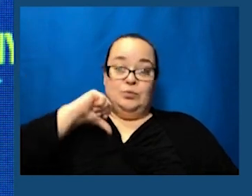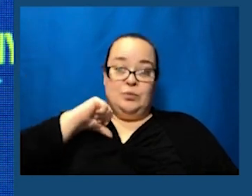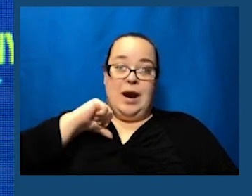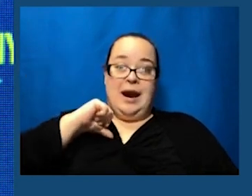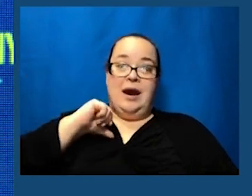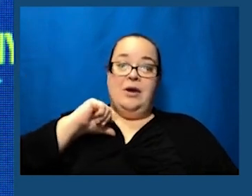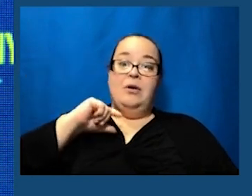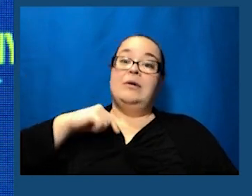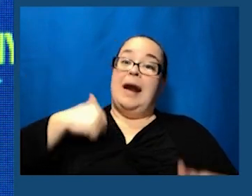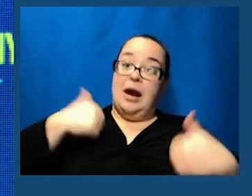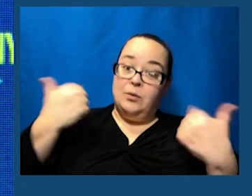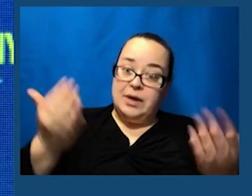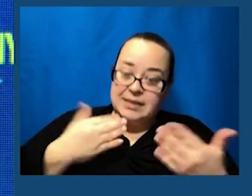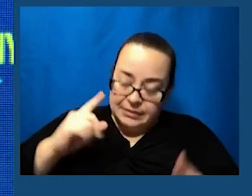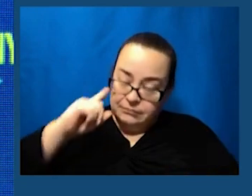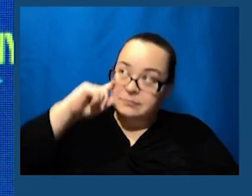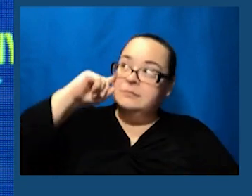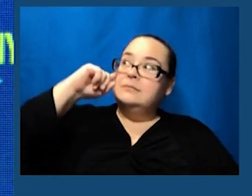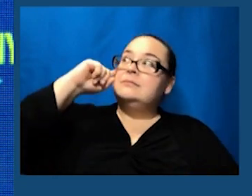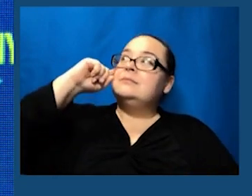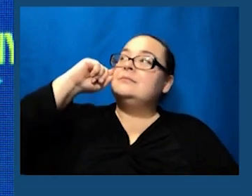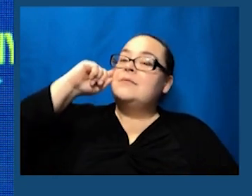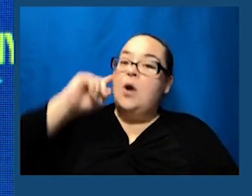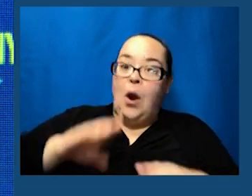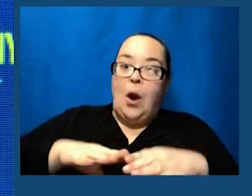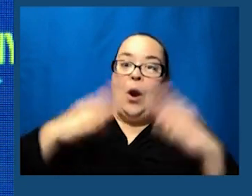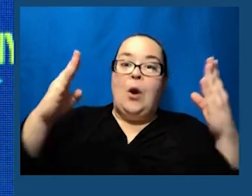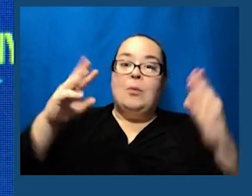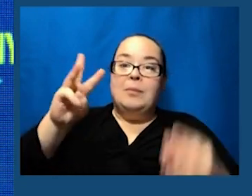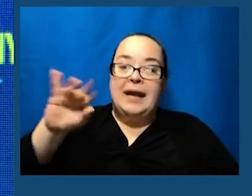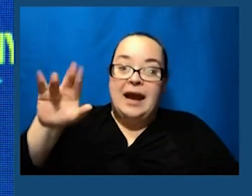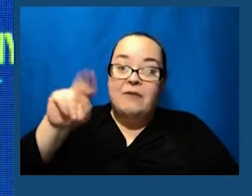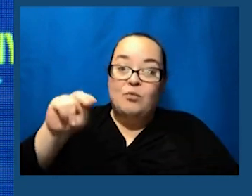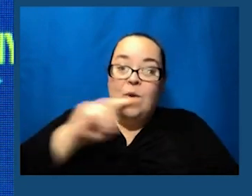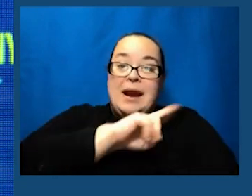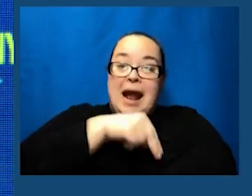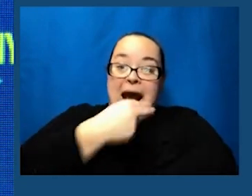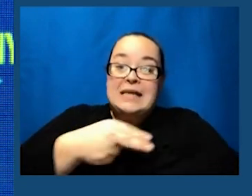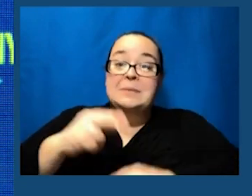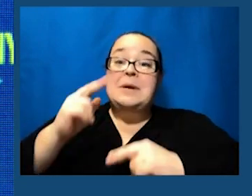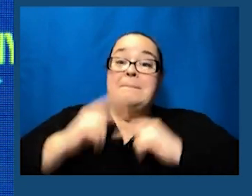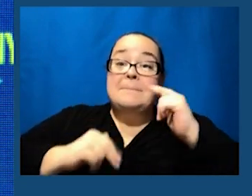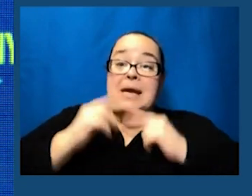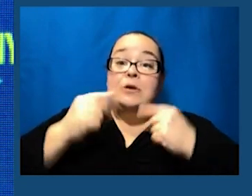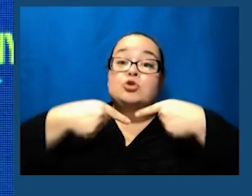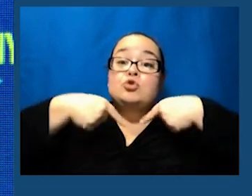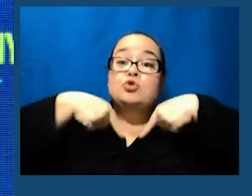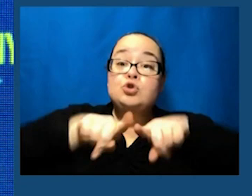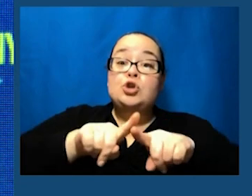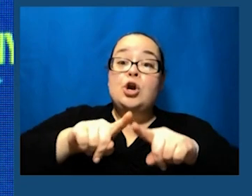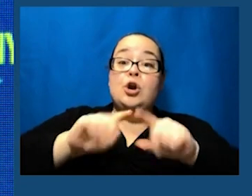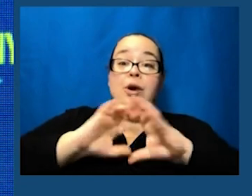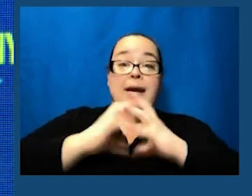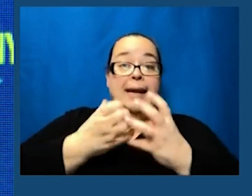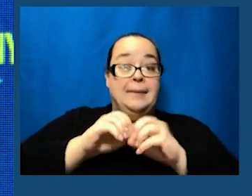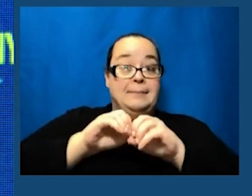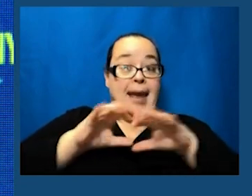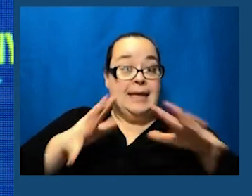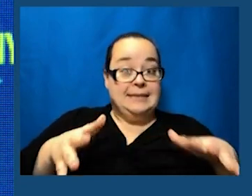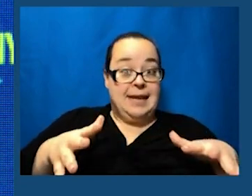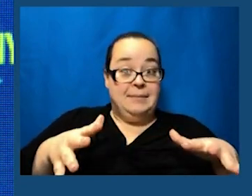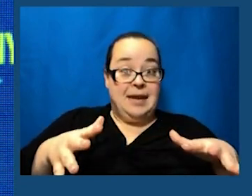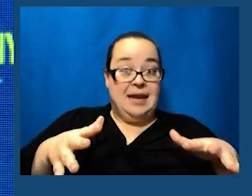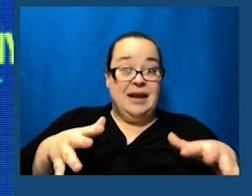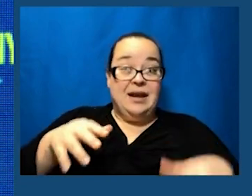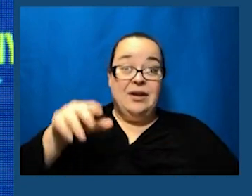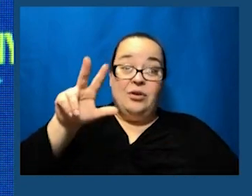of Wynn Hospital. They built this during the pandemic, and I'm proud that New York State could invest over $300 million to make that